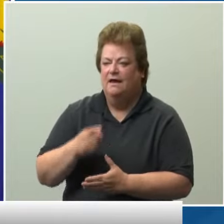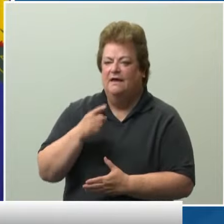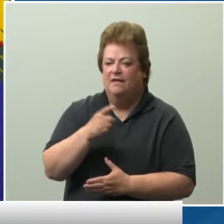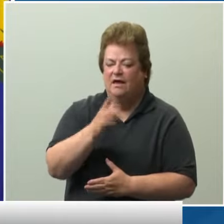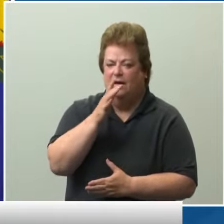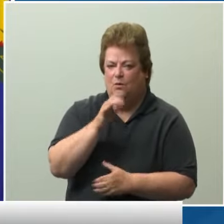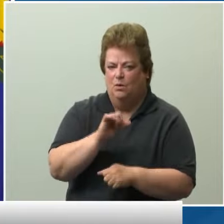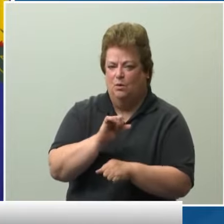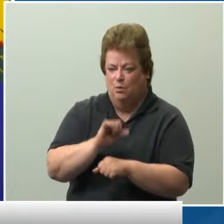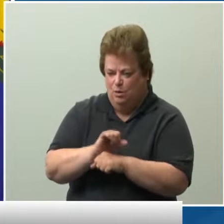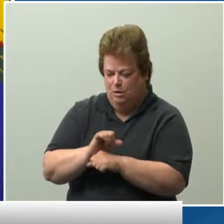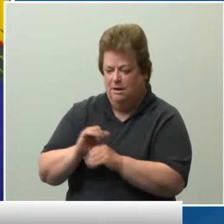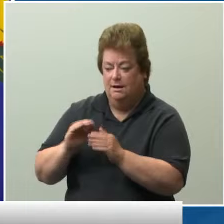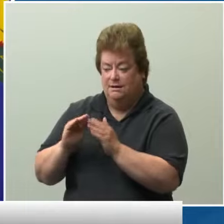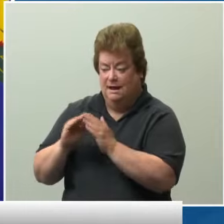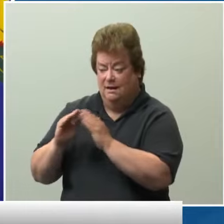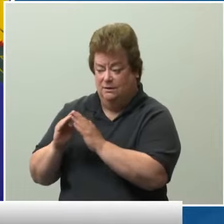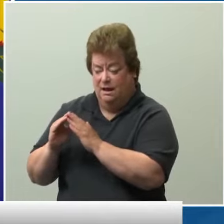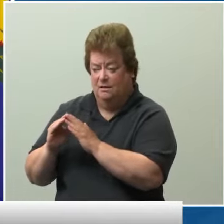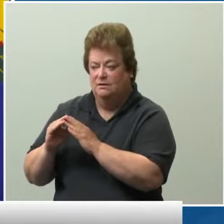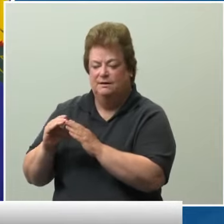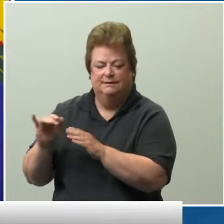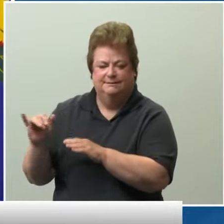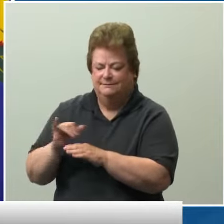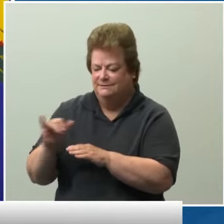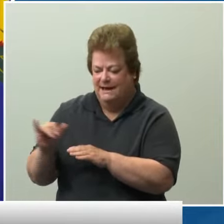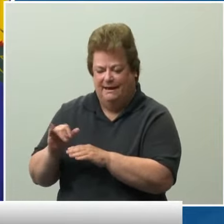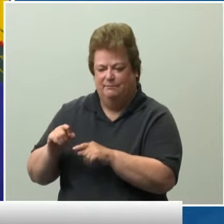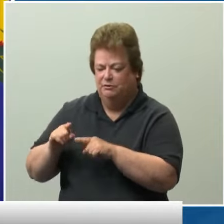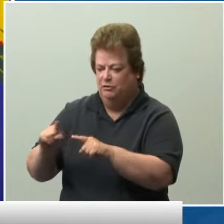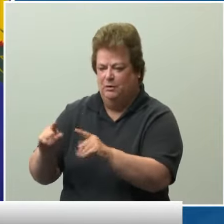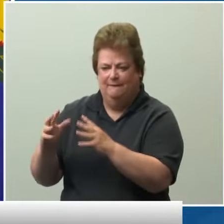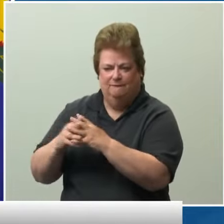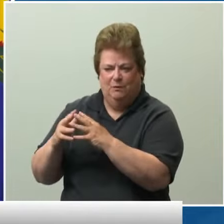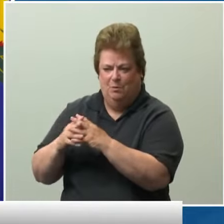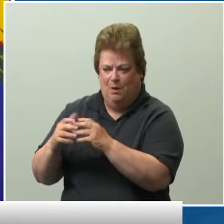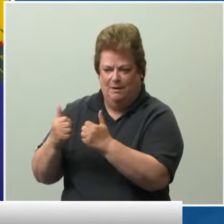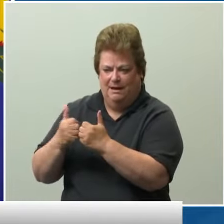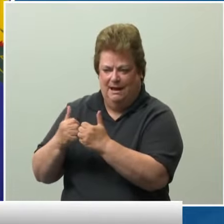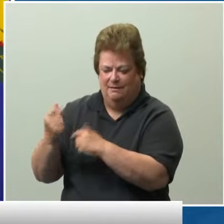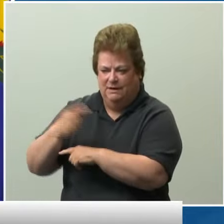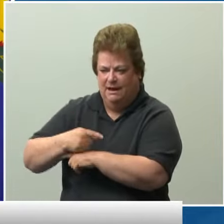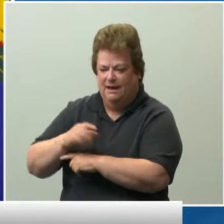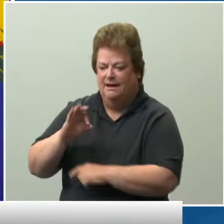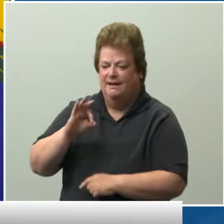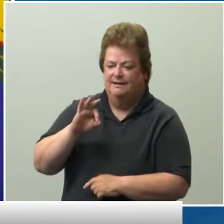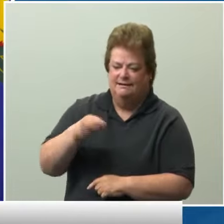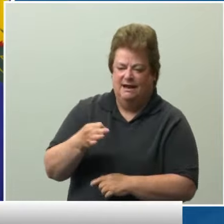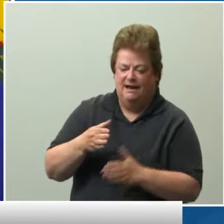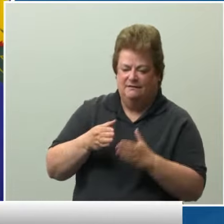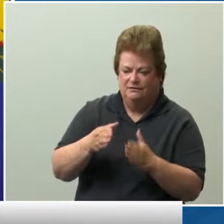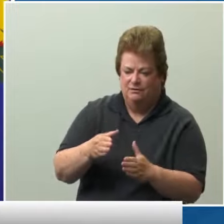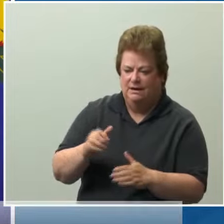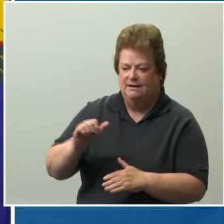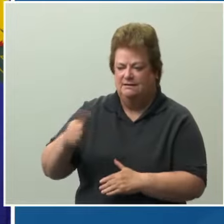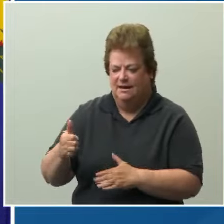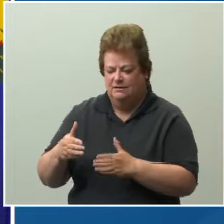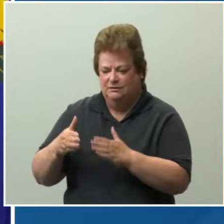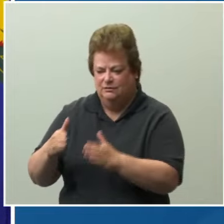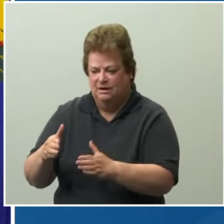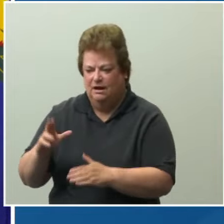essentially work downtown just like they do on a Husker game day. 9th Street, 10th